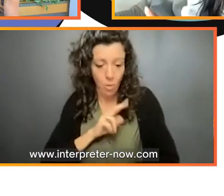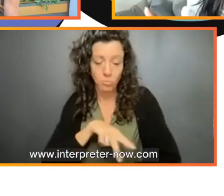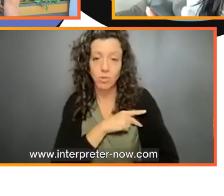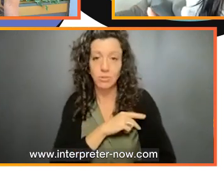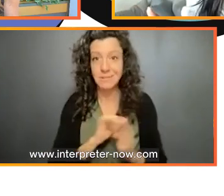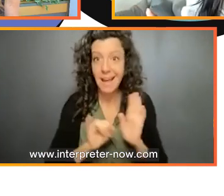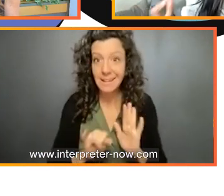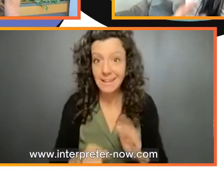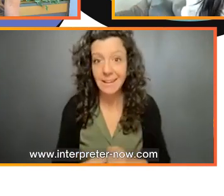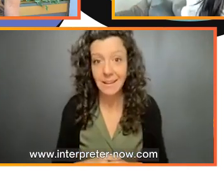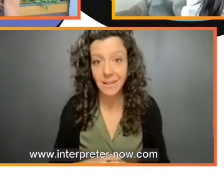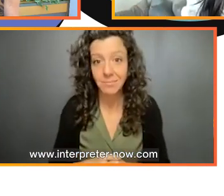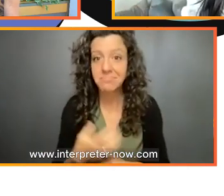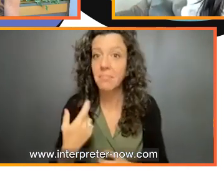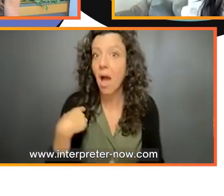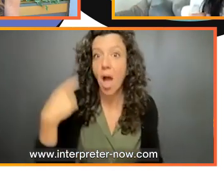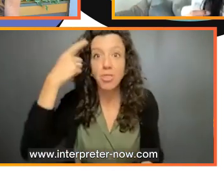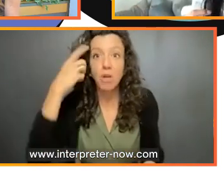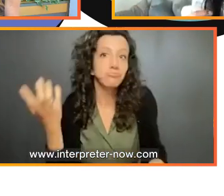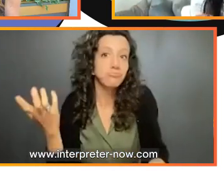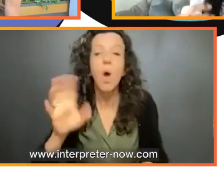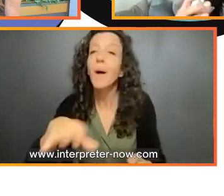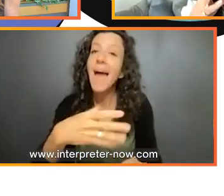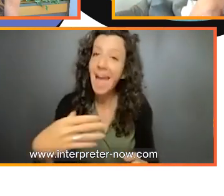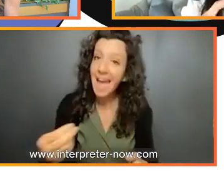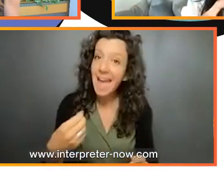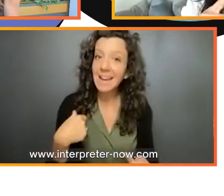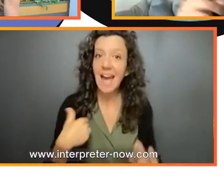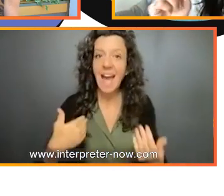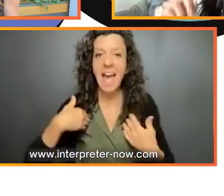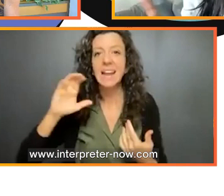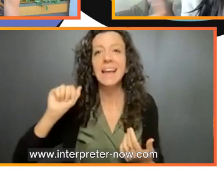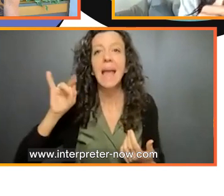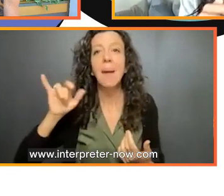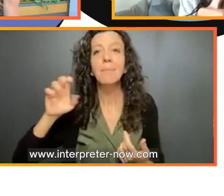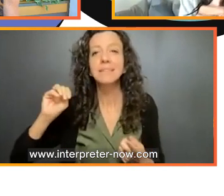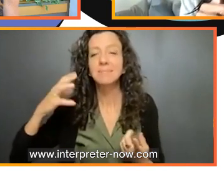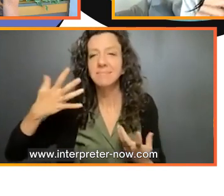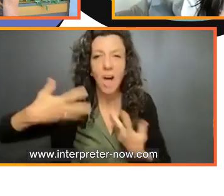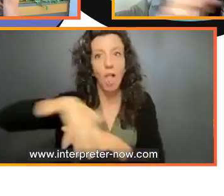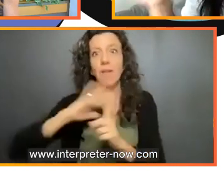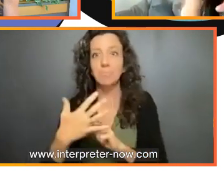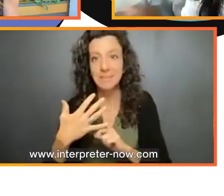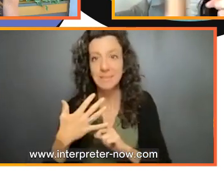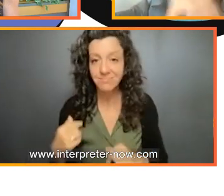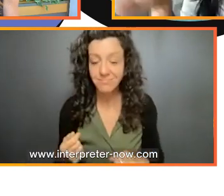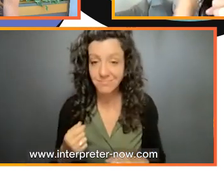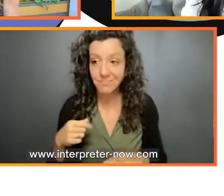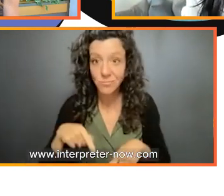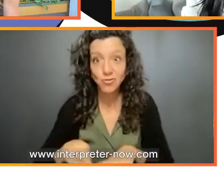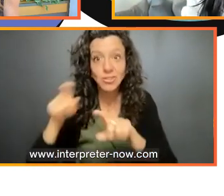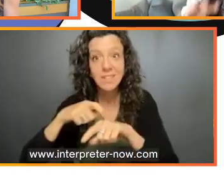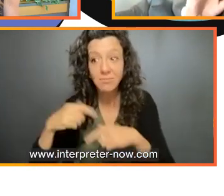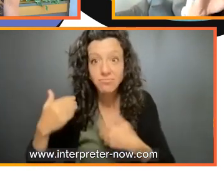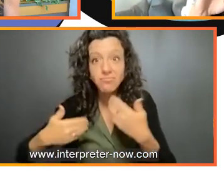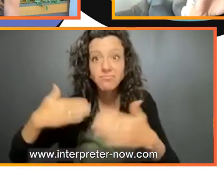was being tormented by my personal identities. And I thought, well, like, and I had capitalism swirling around